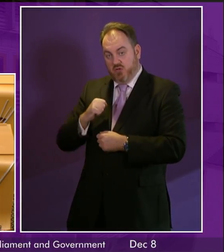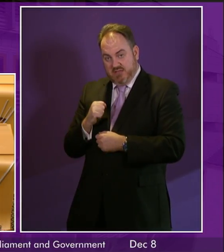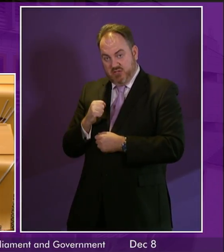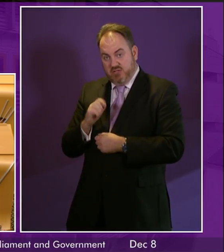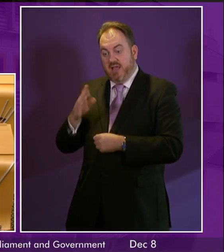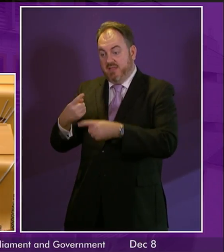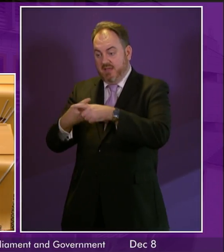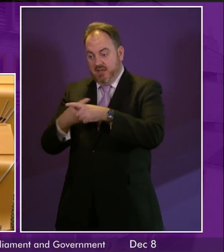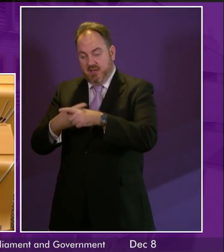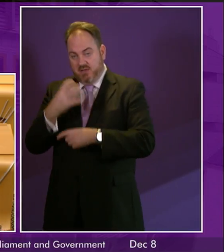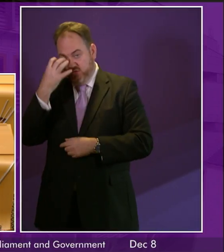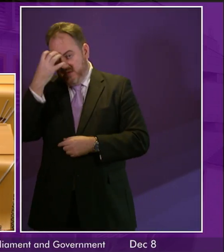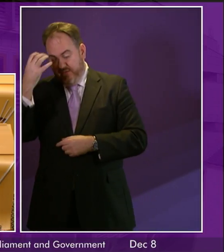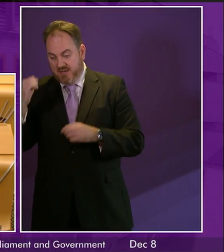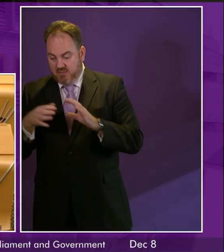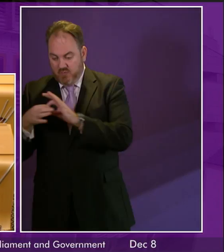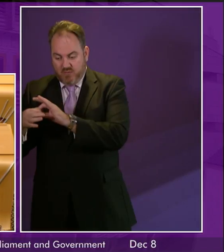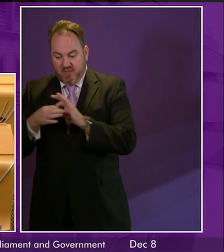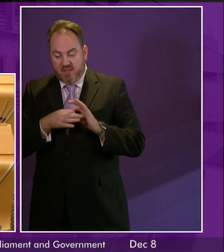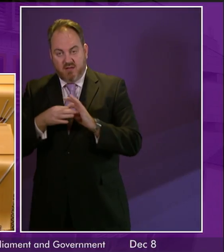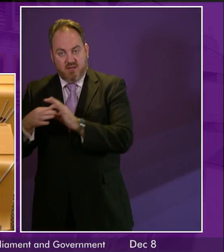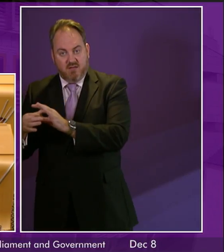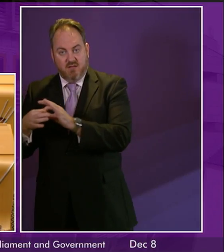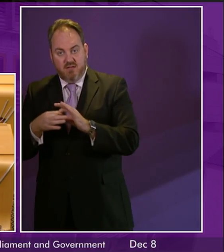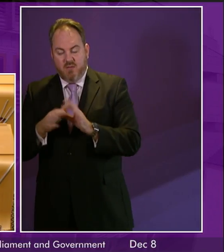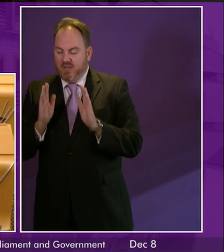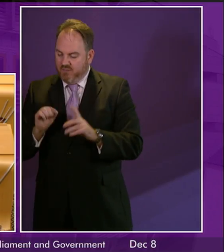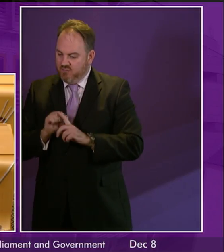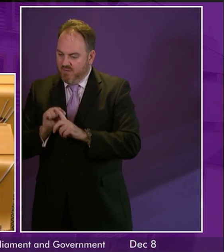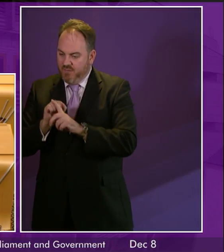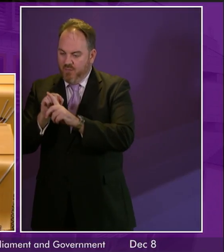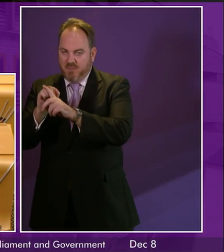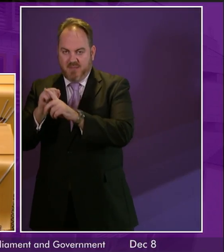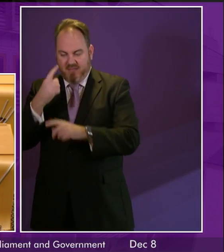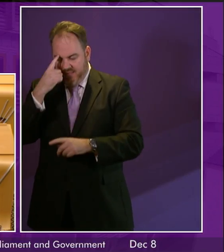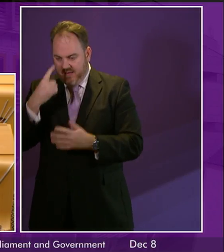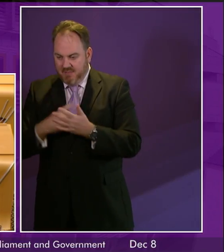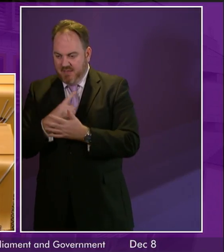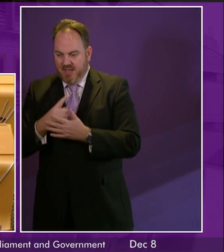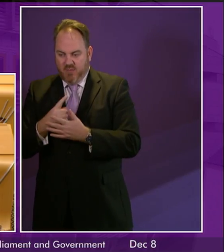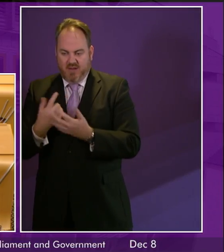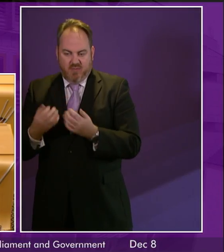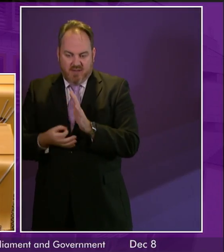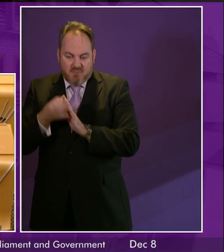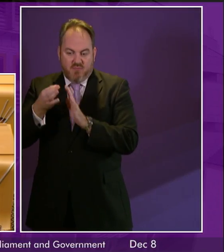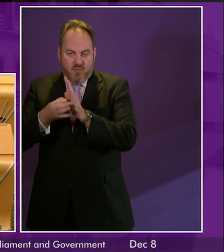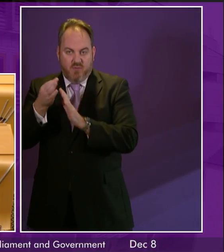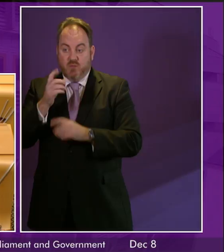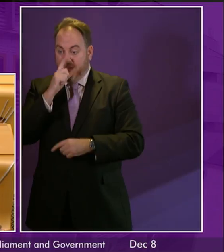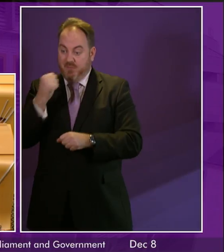governments, including the joint ministerial committee structures, to be reformed and scaled up significantly. As you know,